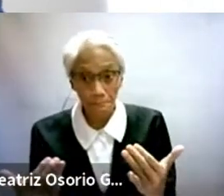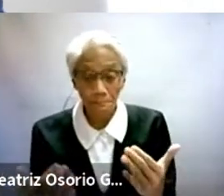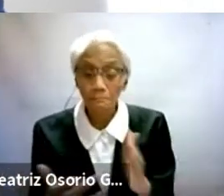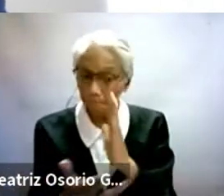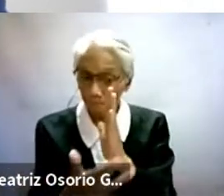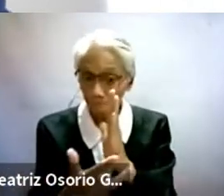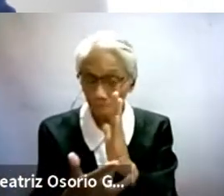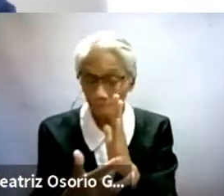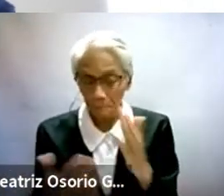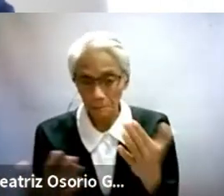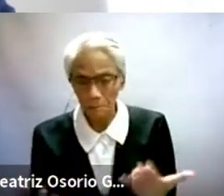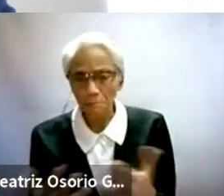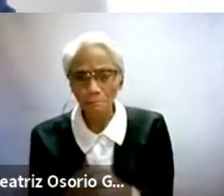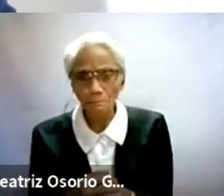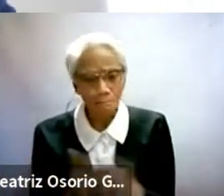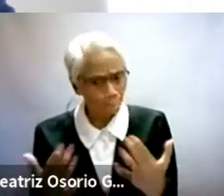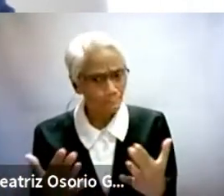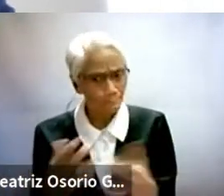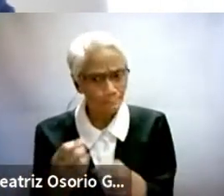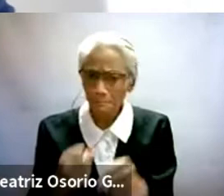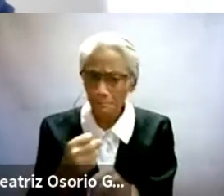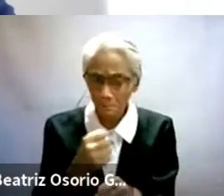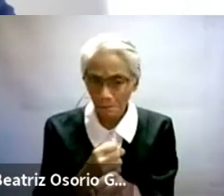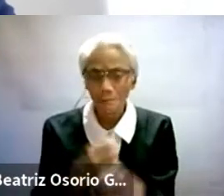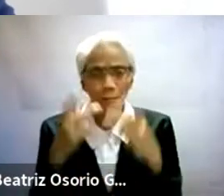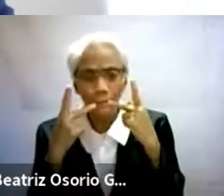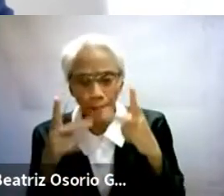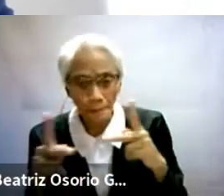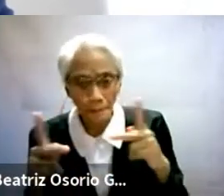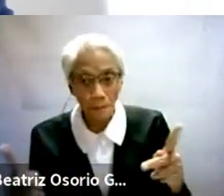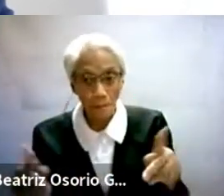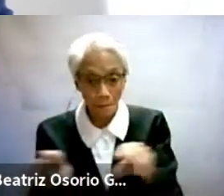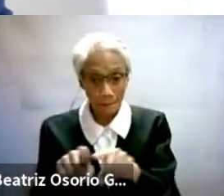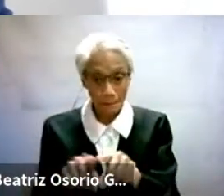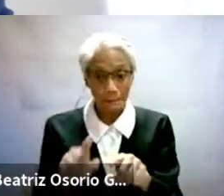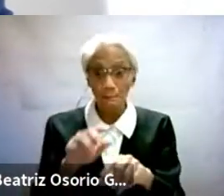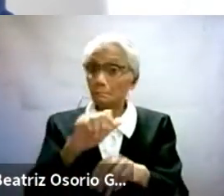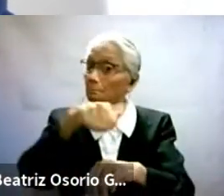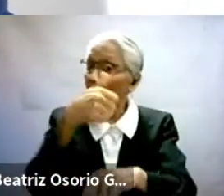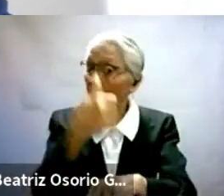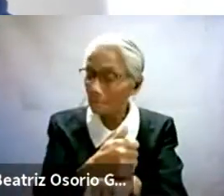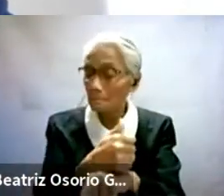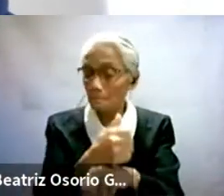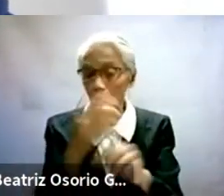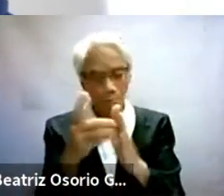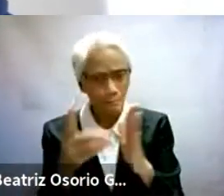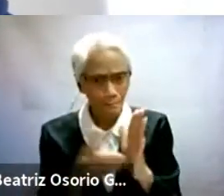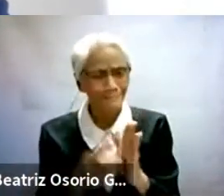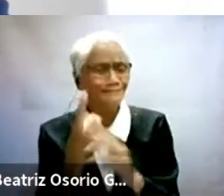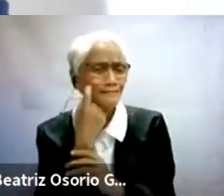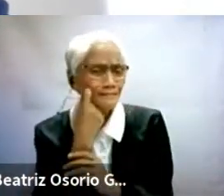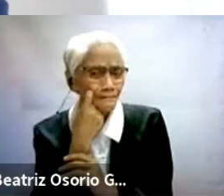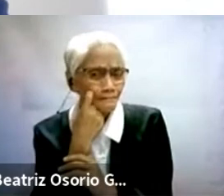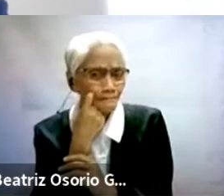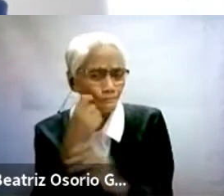others. It has been used by the OECD as a foundational document to its recently adopted